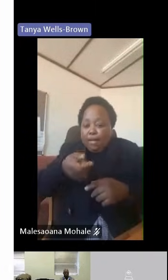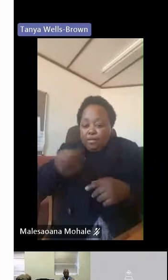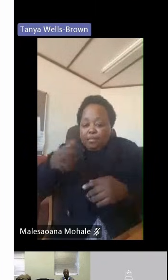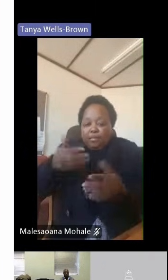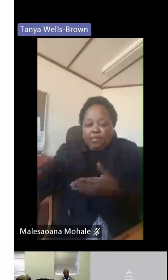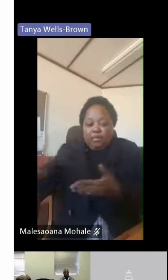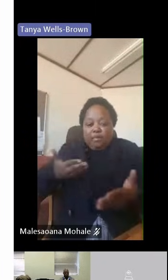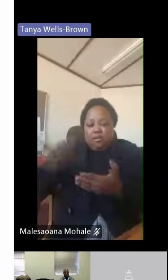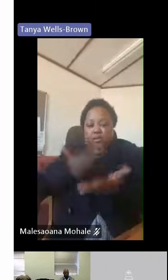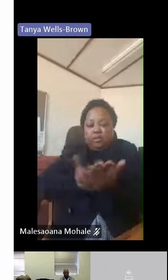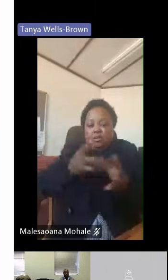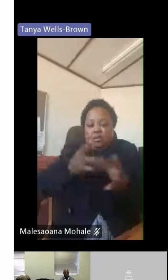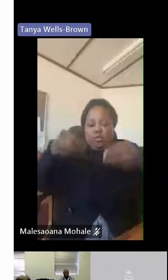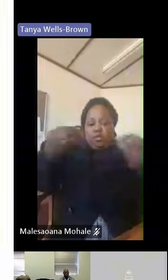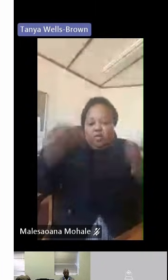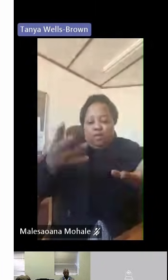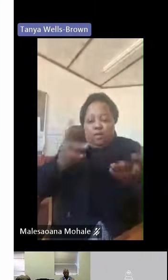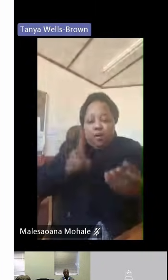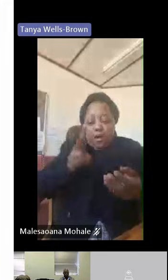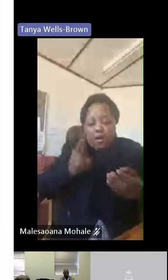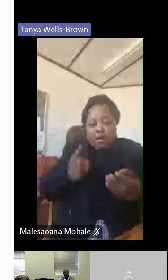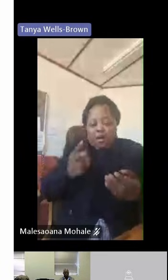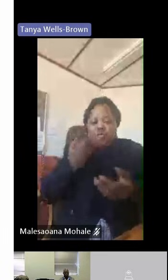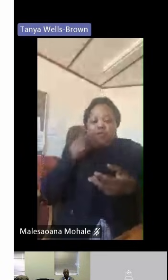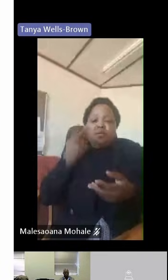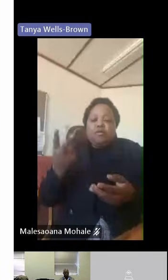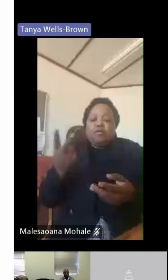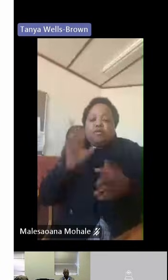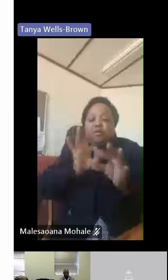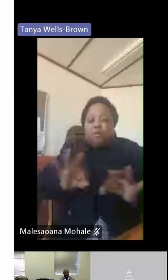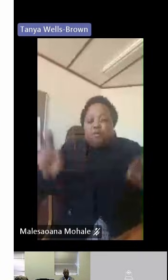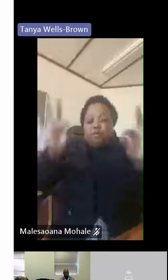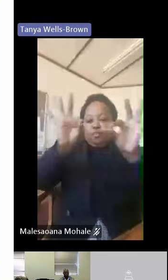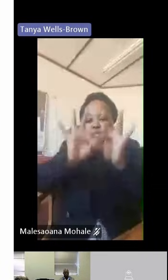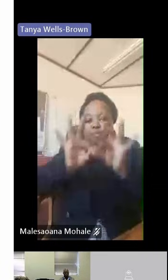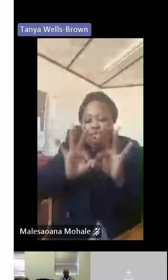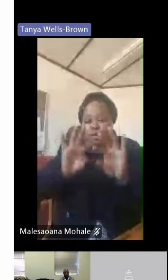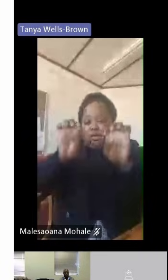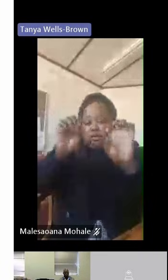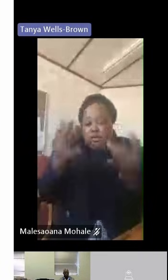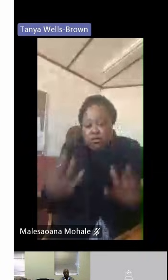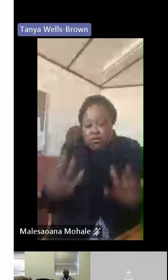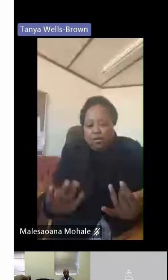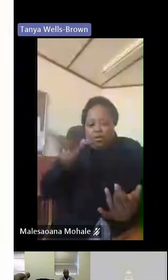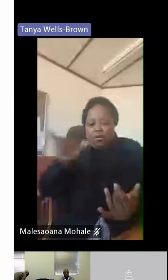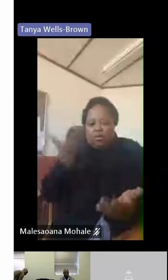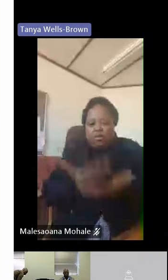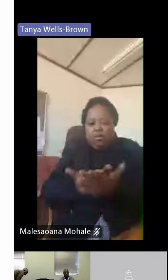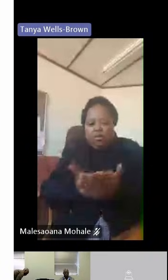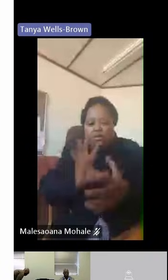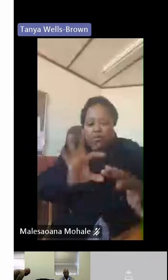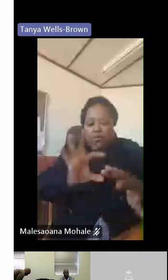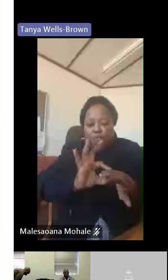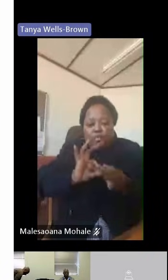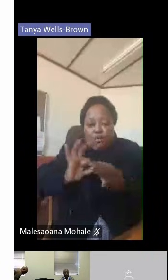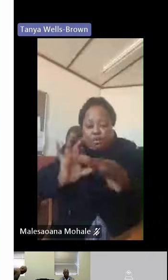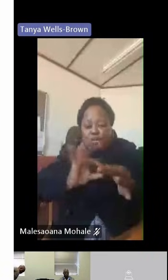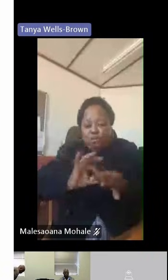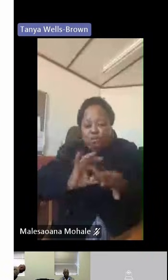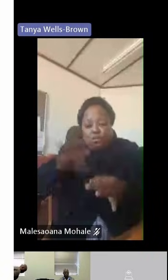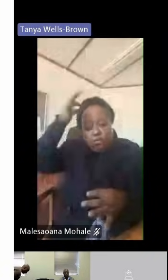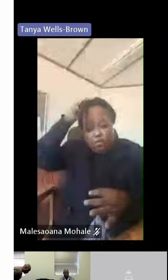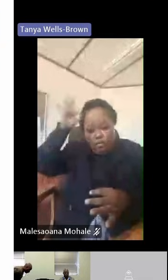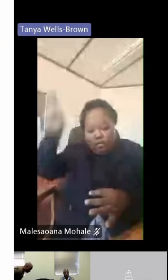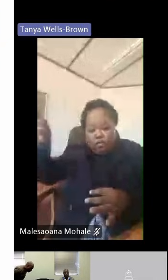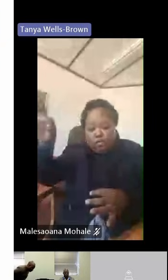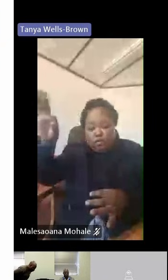there's also these really important elements that were introduced later in the piece on coordination, government,